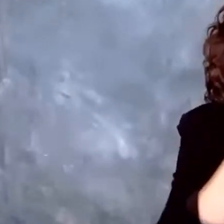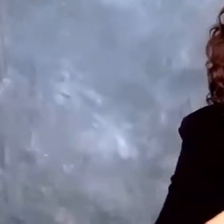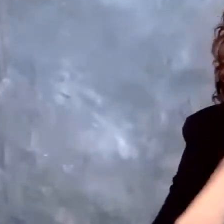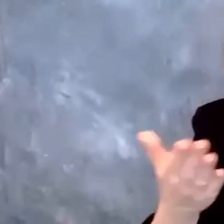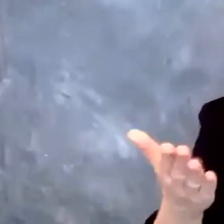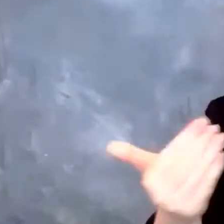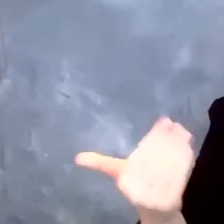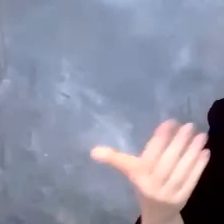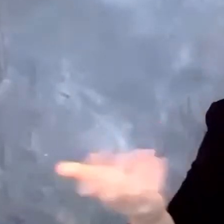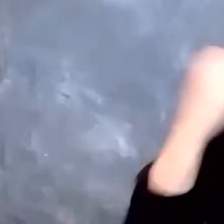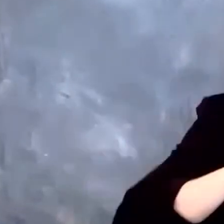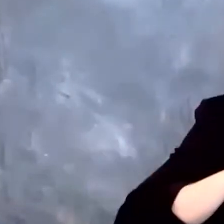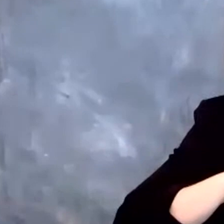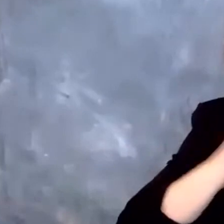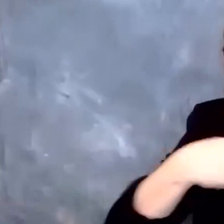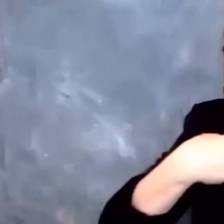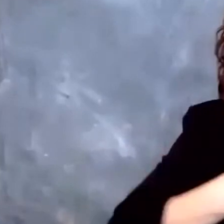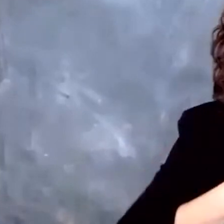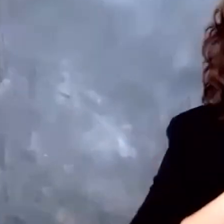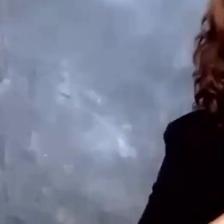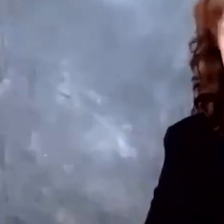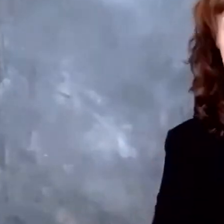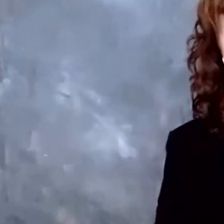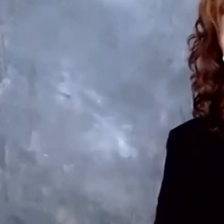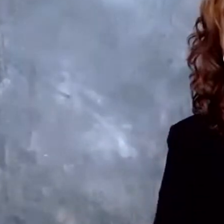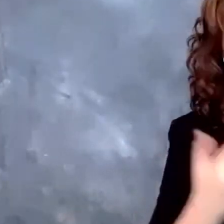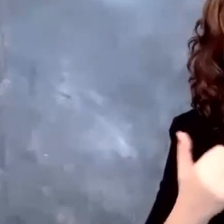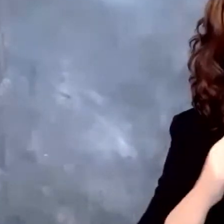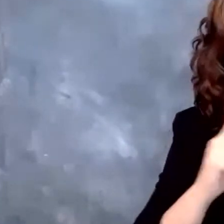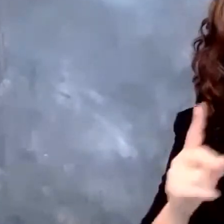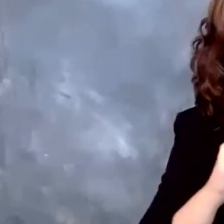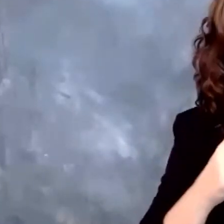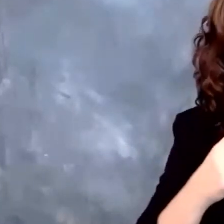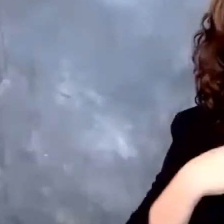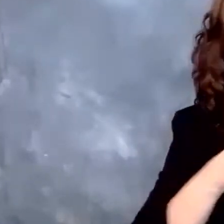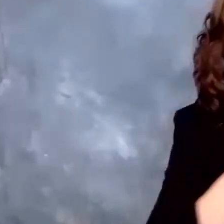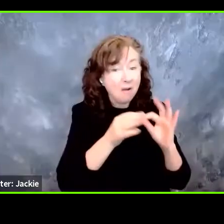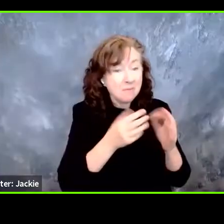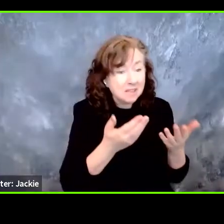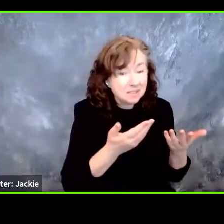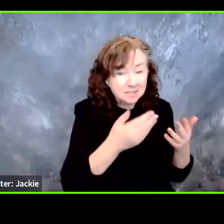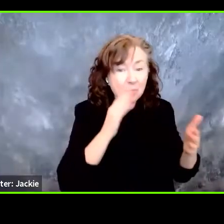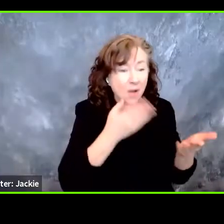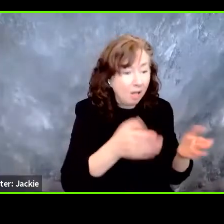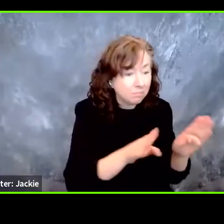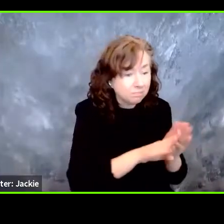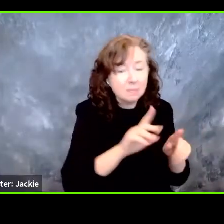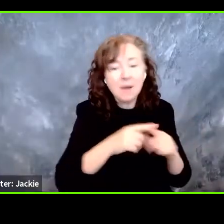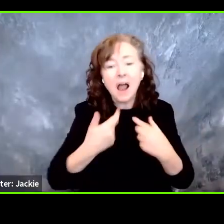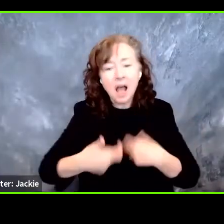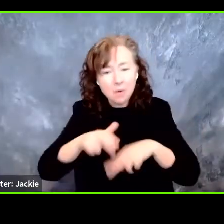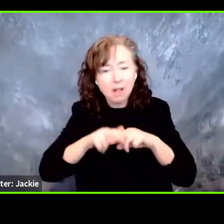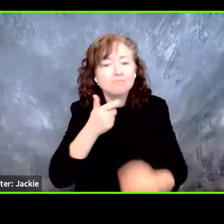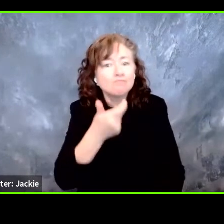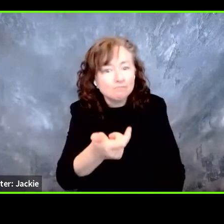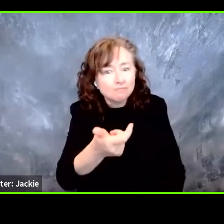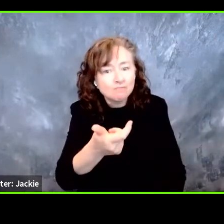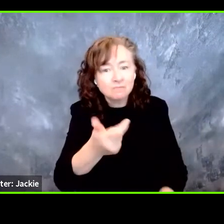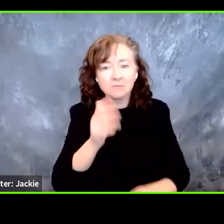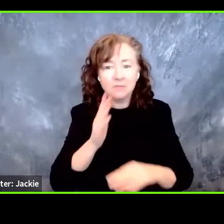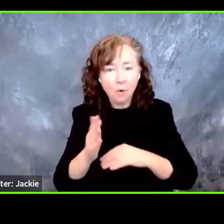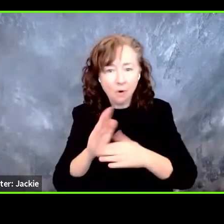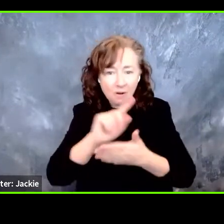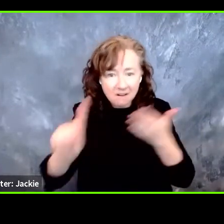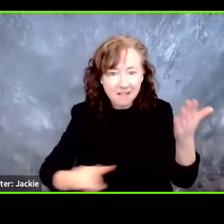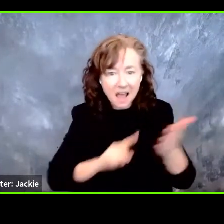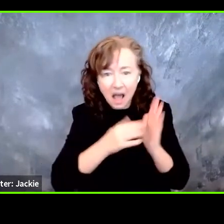look forward to the rest of this conversation today. I'm actually able to stay on for most of this today. And I'm just really looking forward to